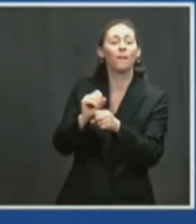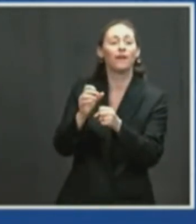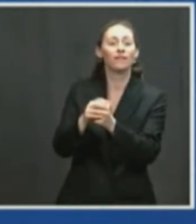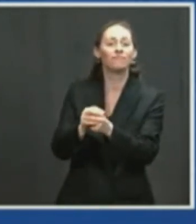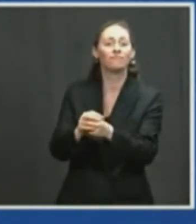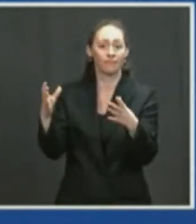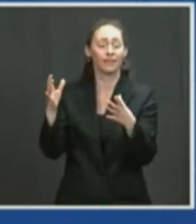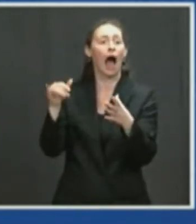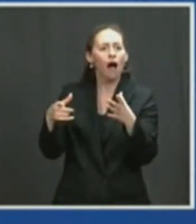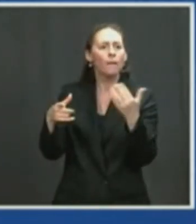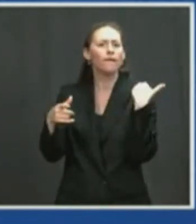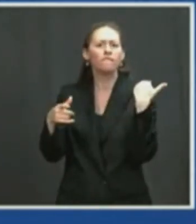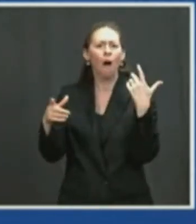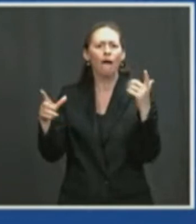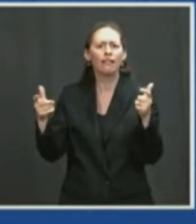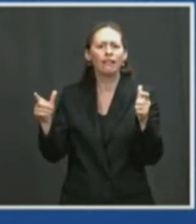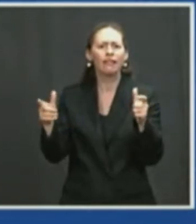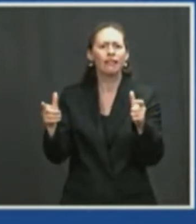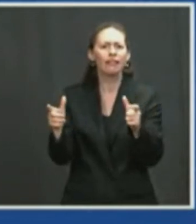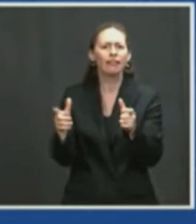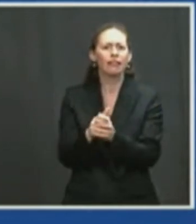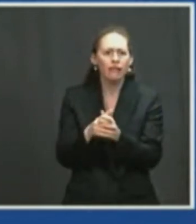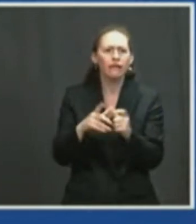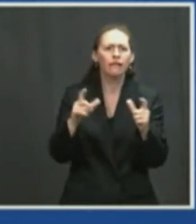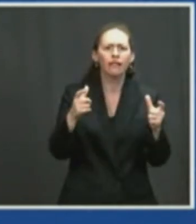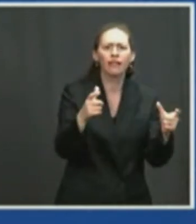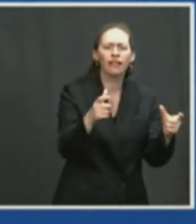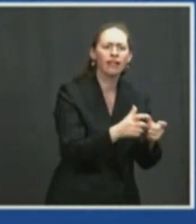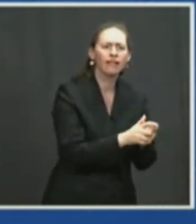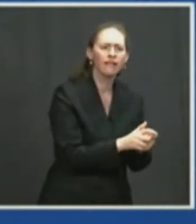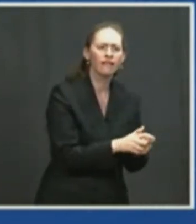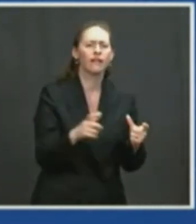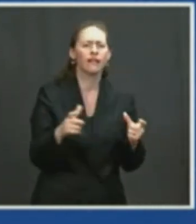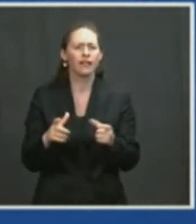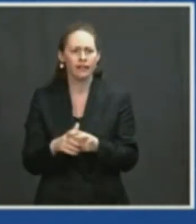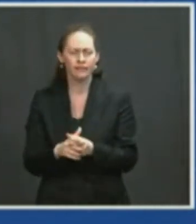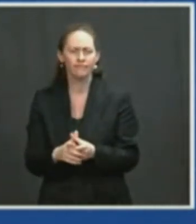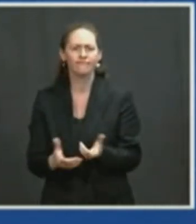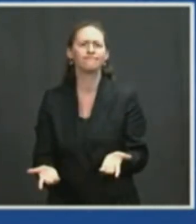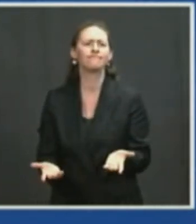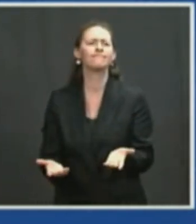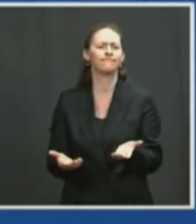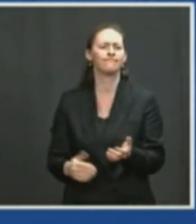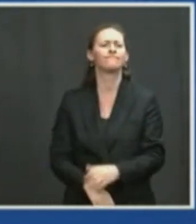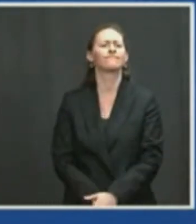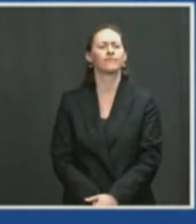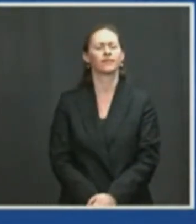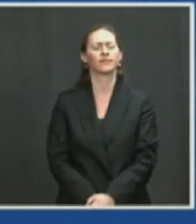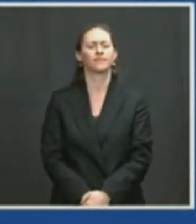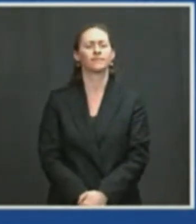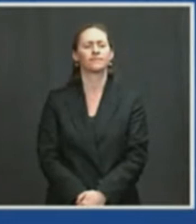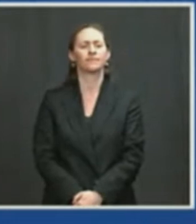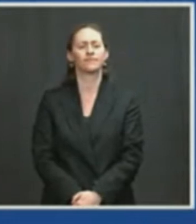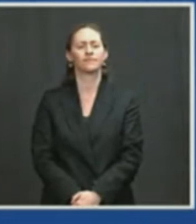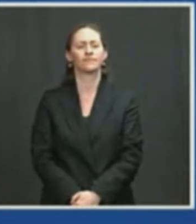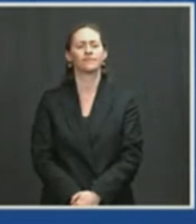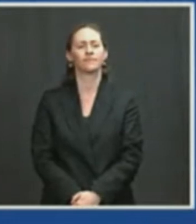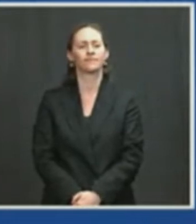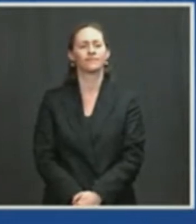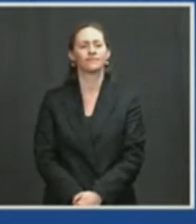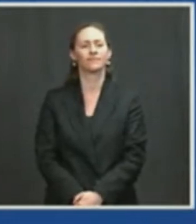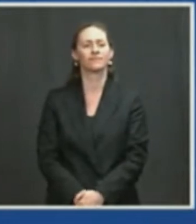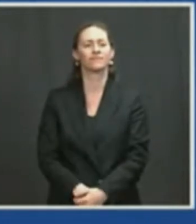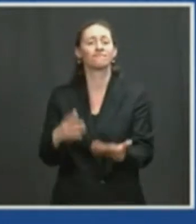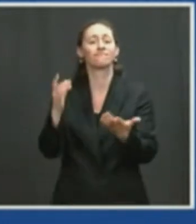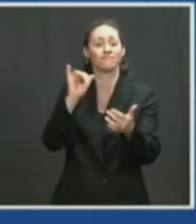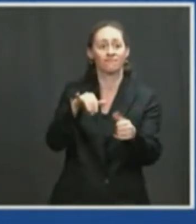over 830,000 per week. Now those claims have fallen below 430,000, about half of